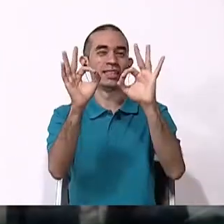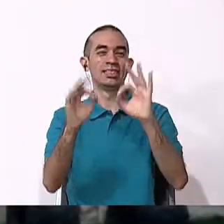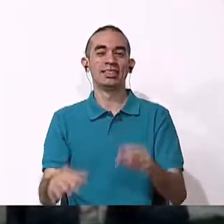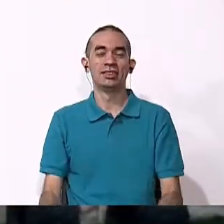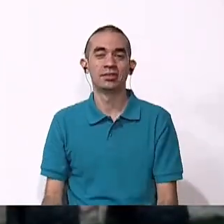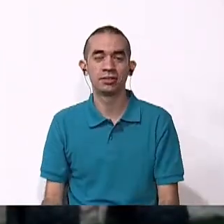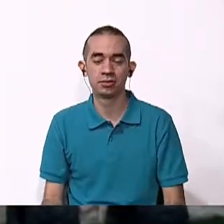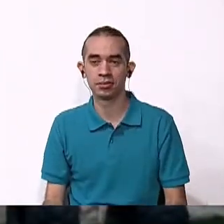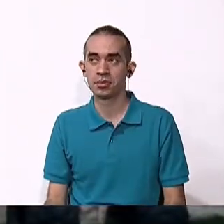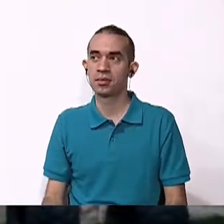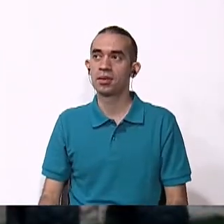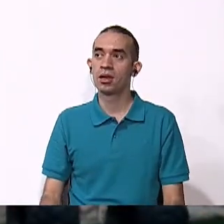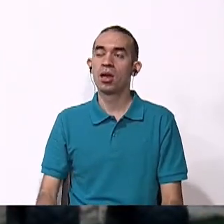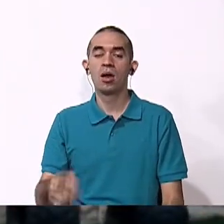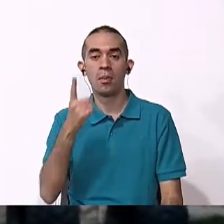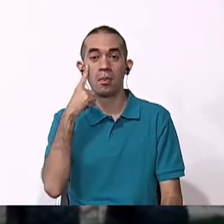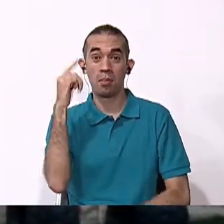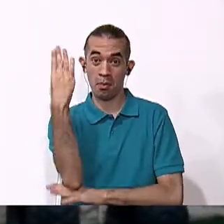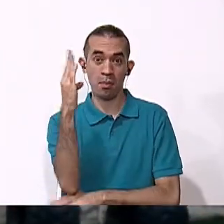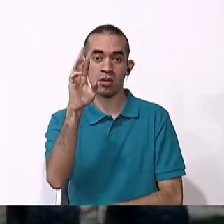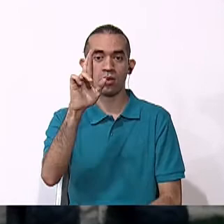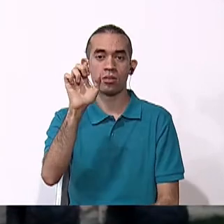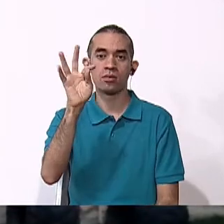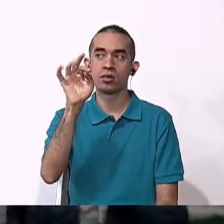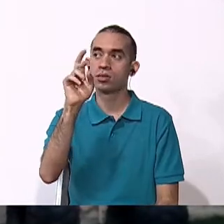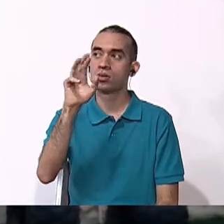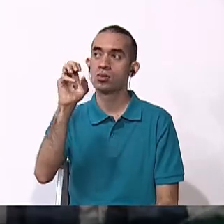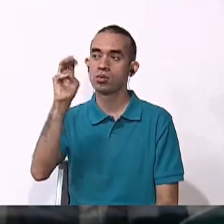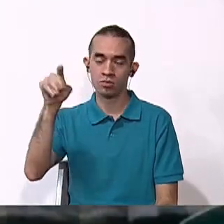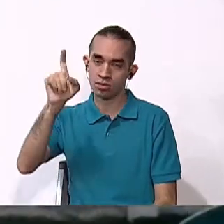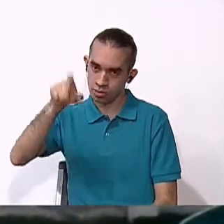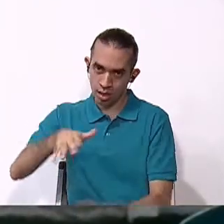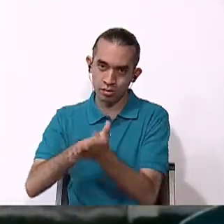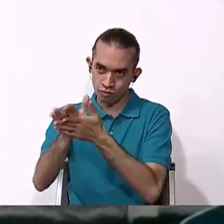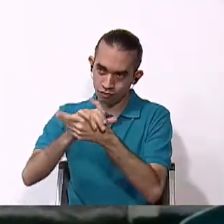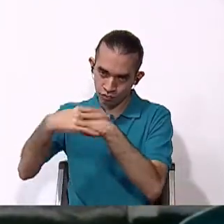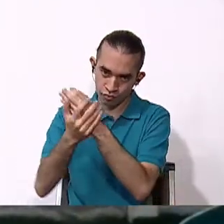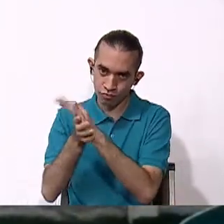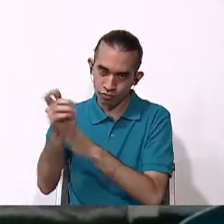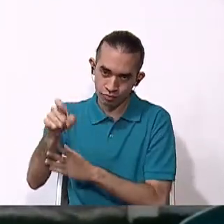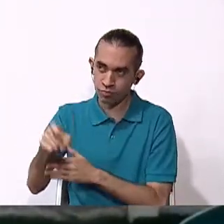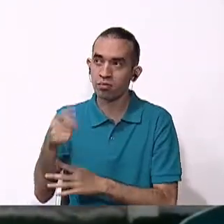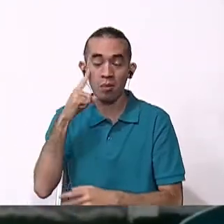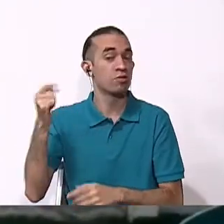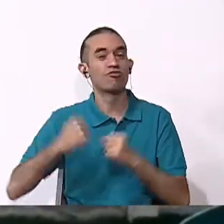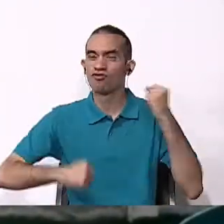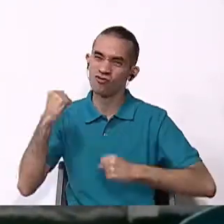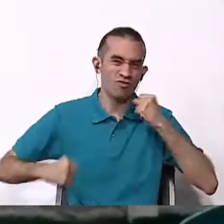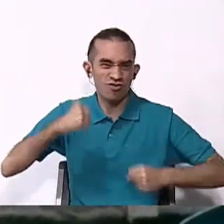oh, look, the restroom. I need to wash my hands. Let's go, run.